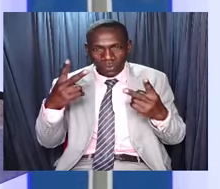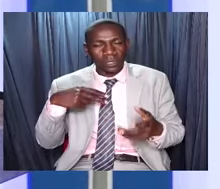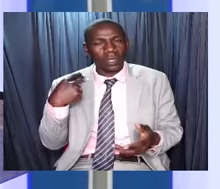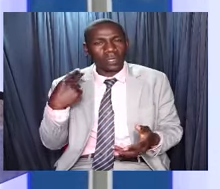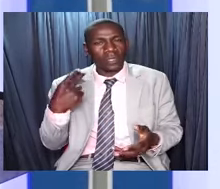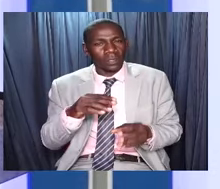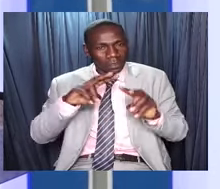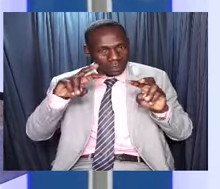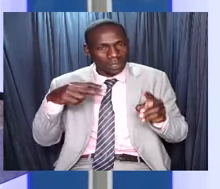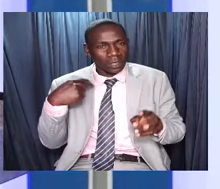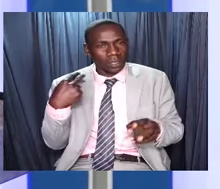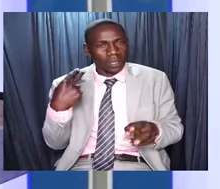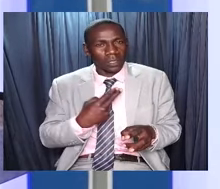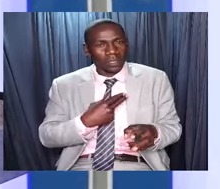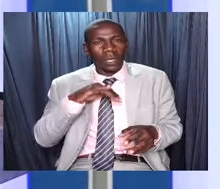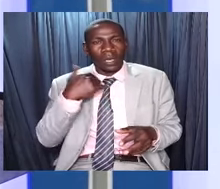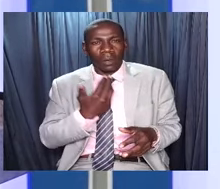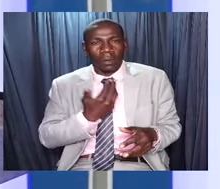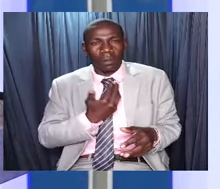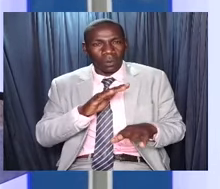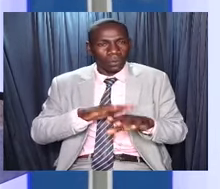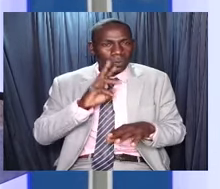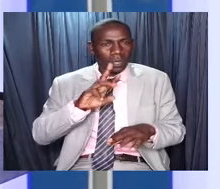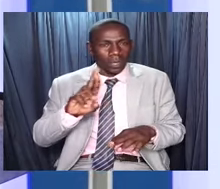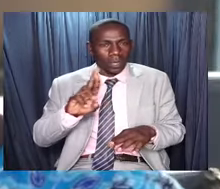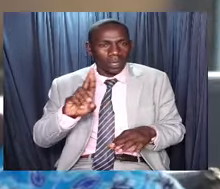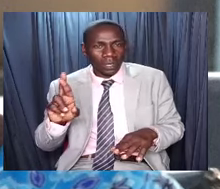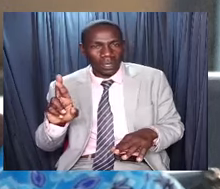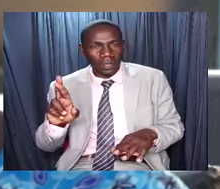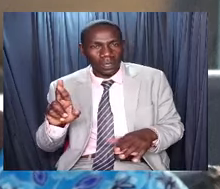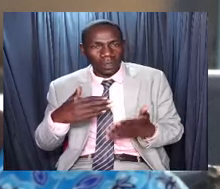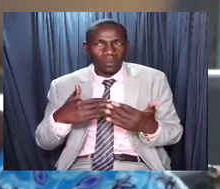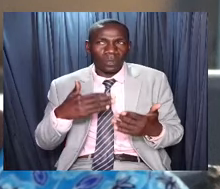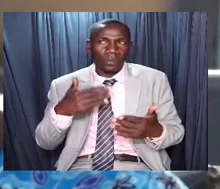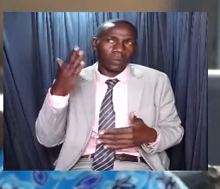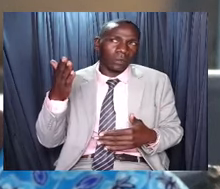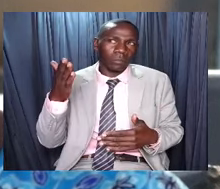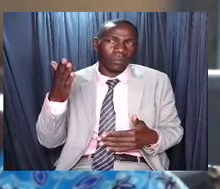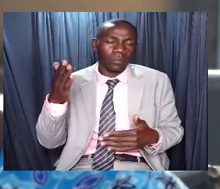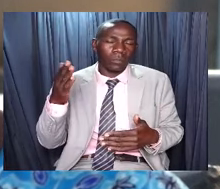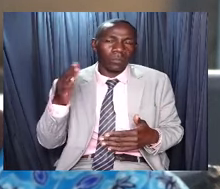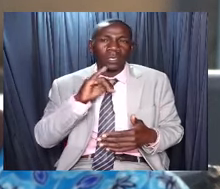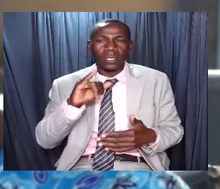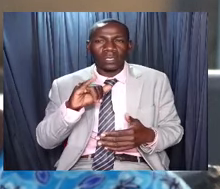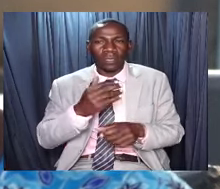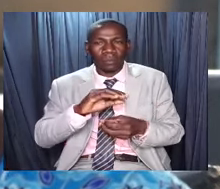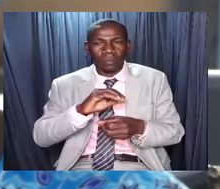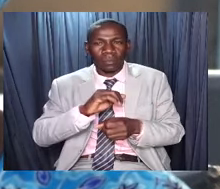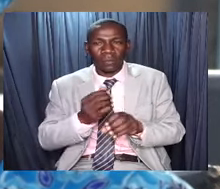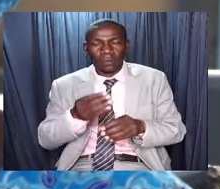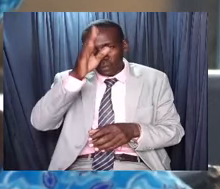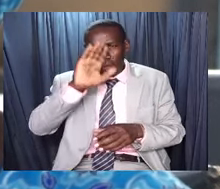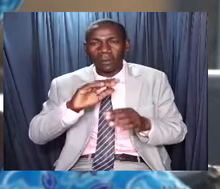one who checks and monitors. Usawa wetu. How good we are. Mbele zake. Before him. Na ni Mwenyezi Mungu. And it